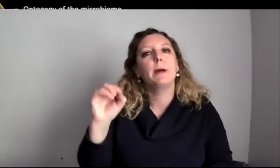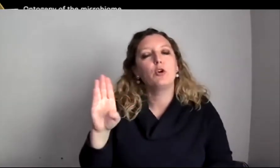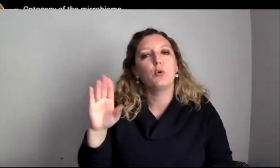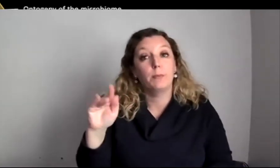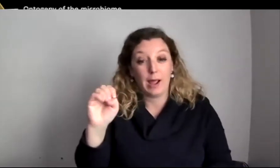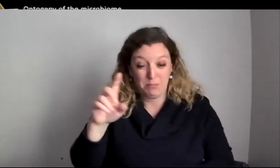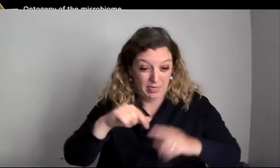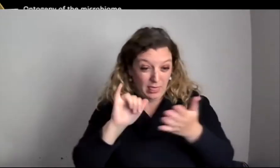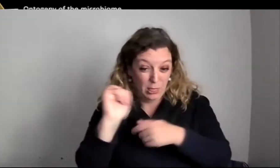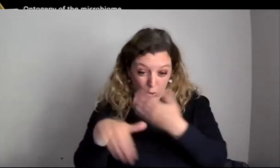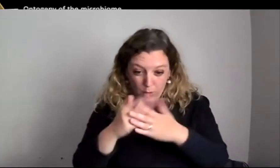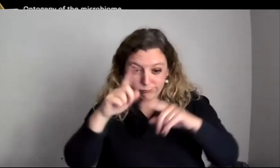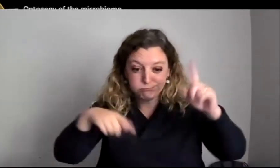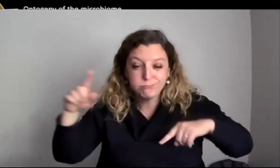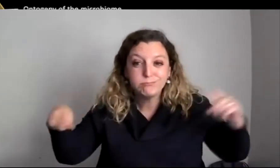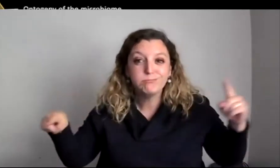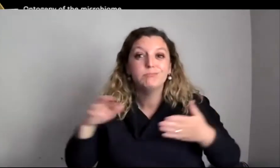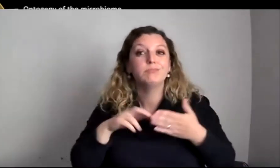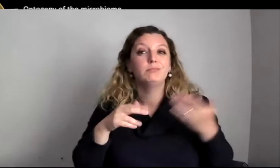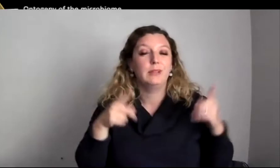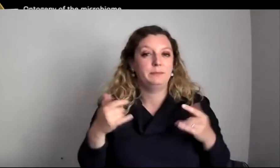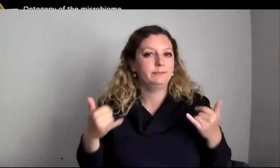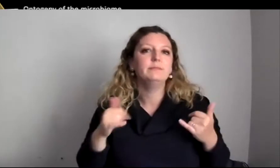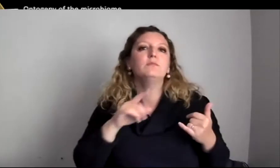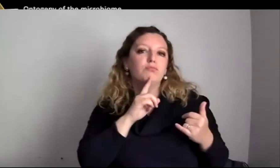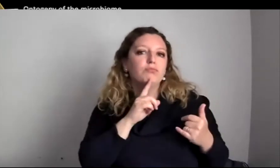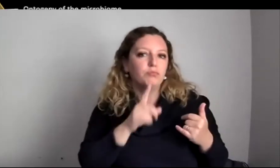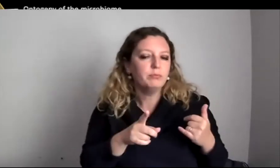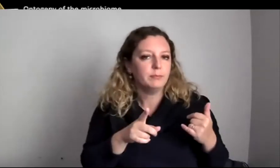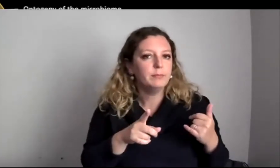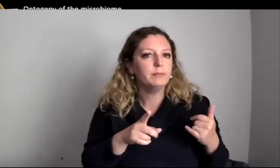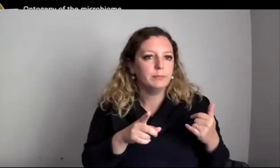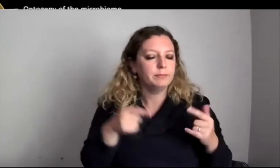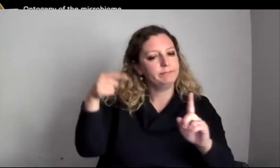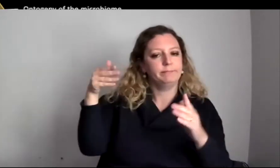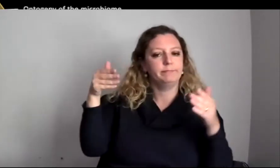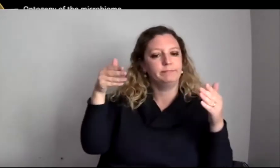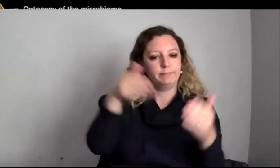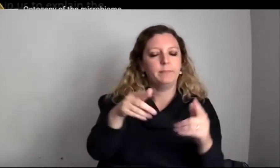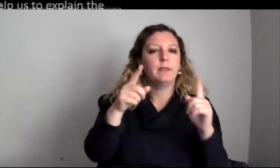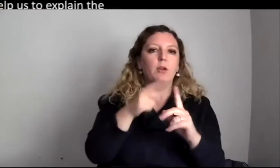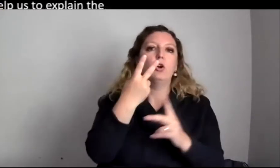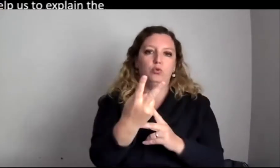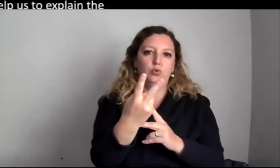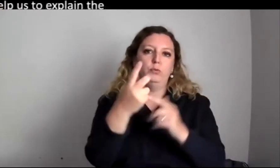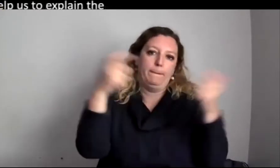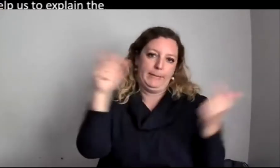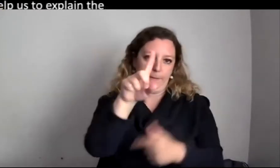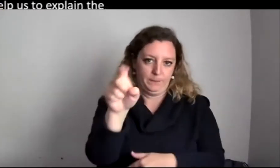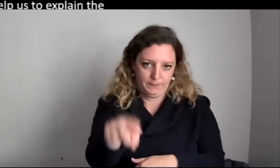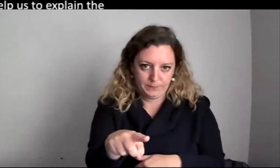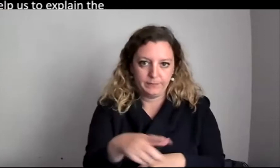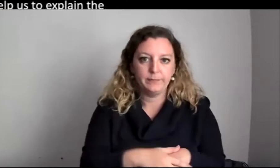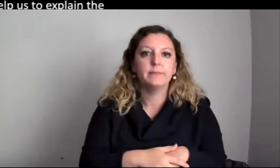this diversity, the research that's going on in my lab really does, it's aimed at 2 overarching research questions.